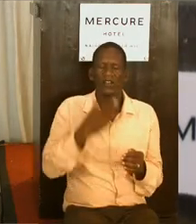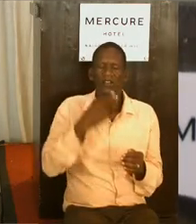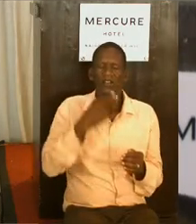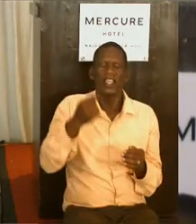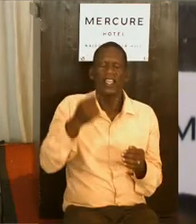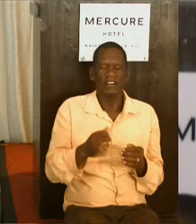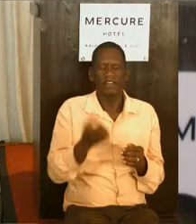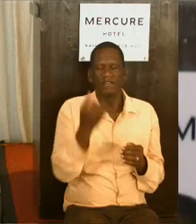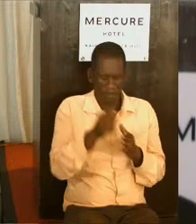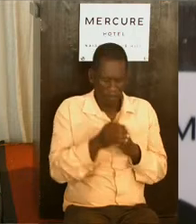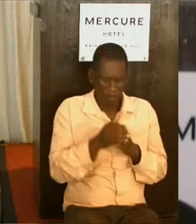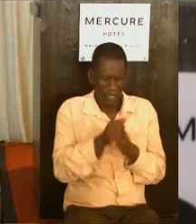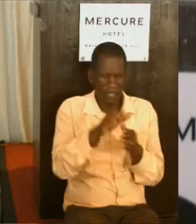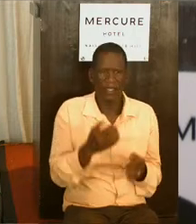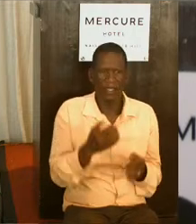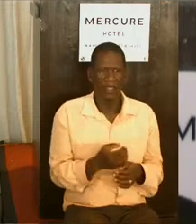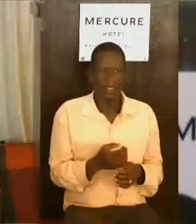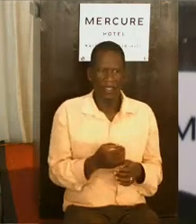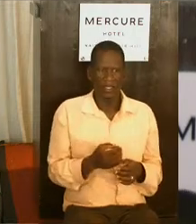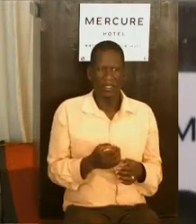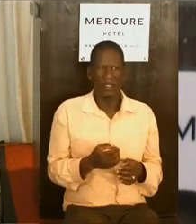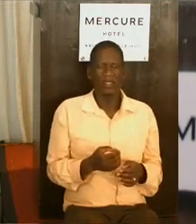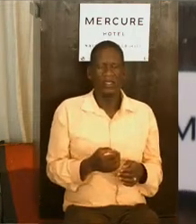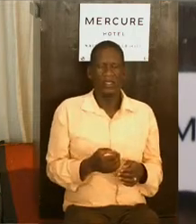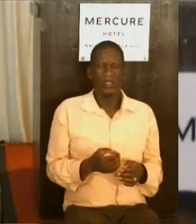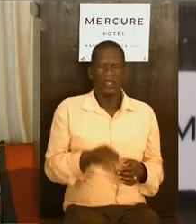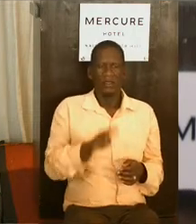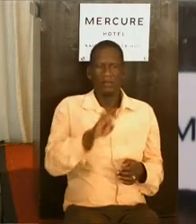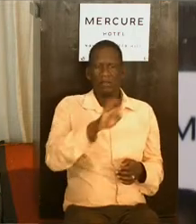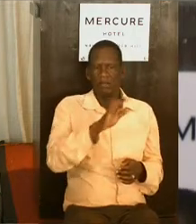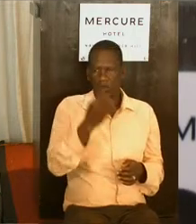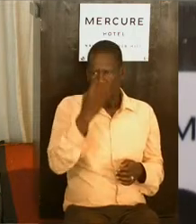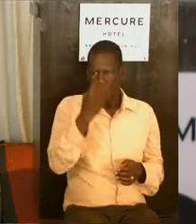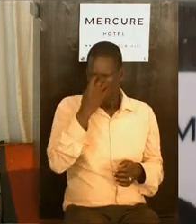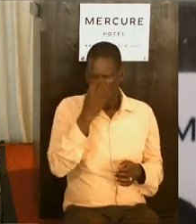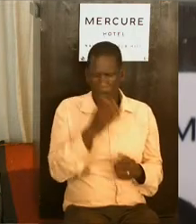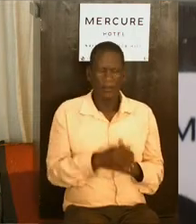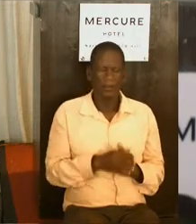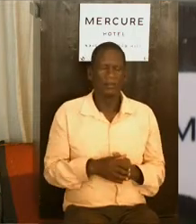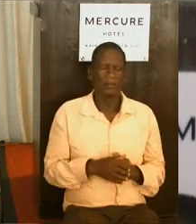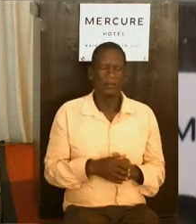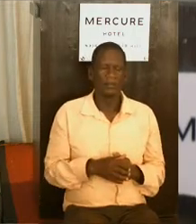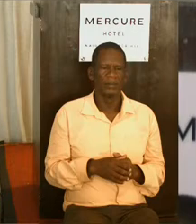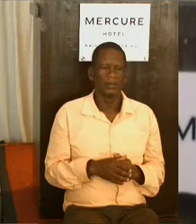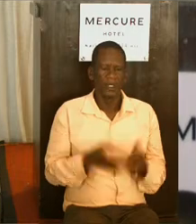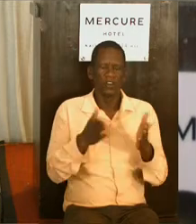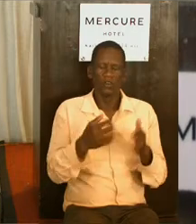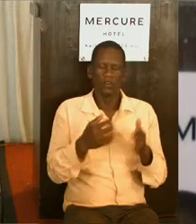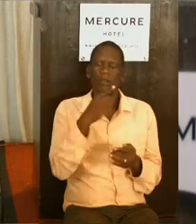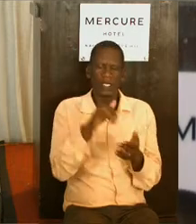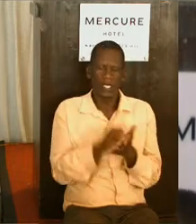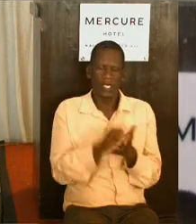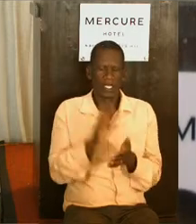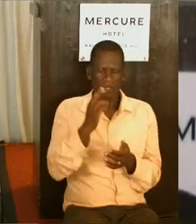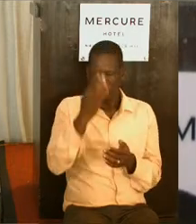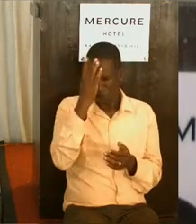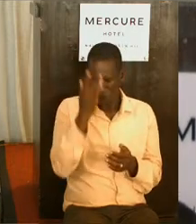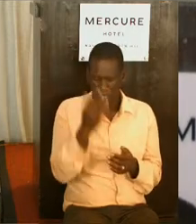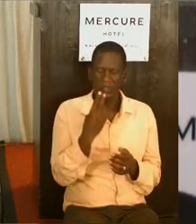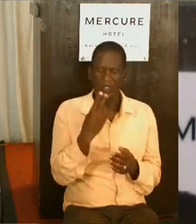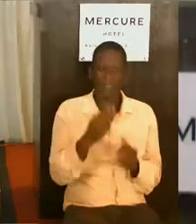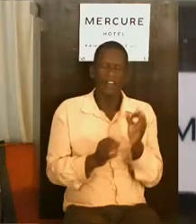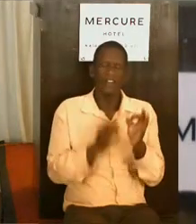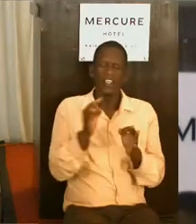presided off bye Bill Ruto I'm saying that because you see